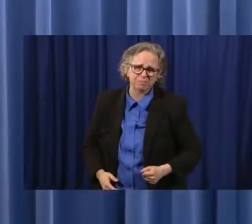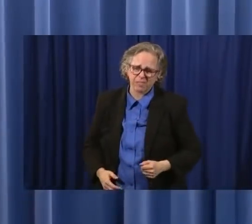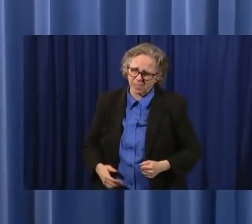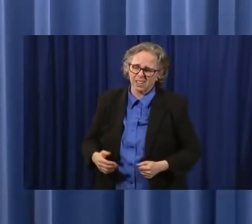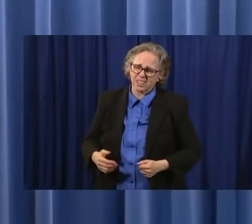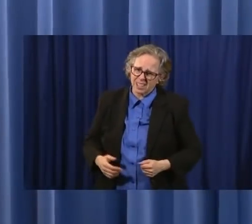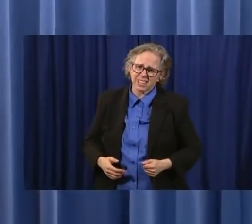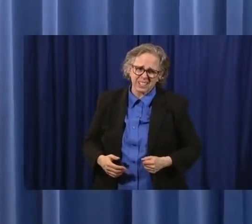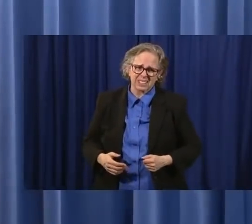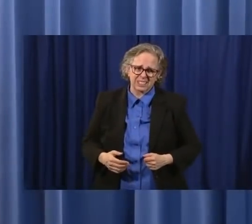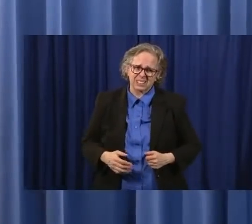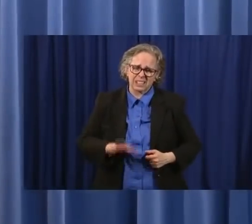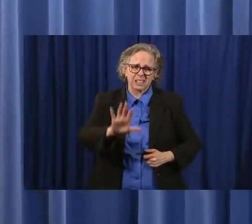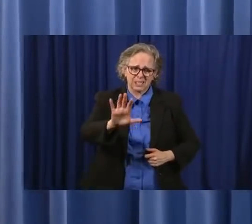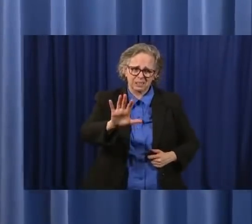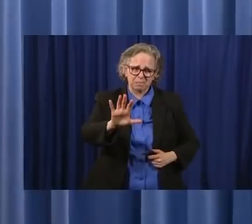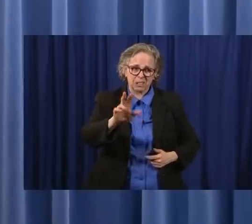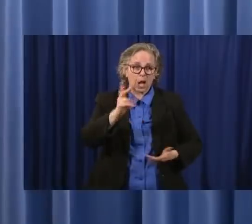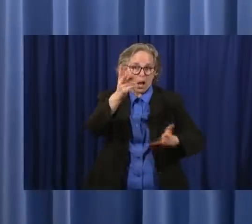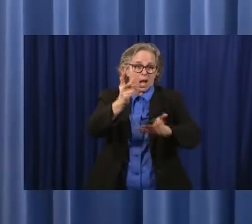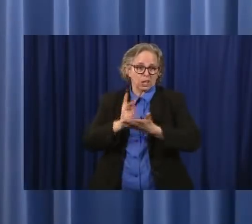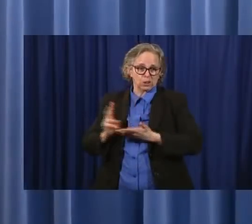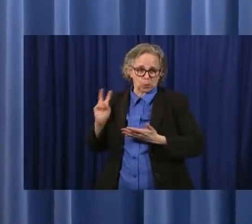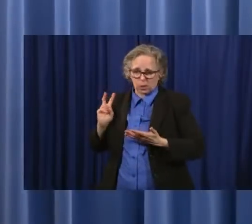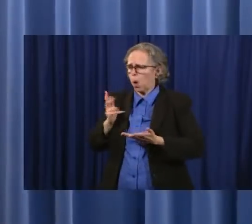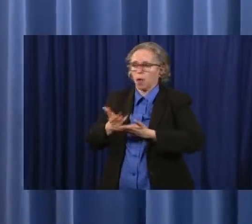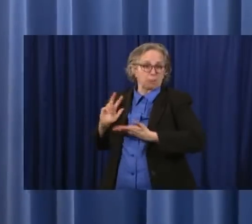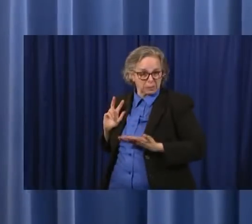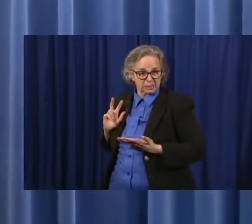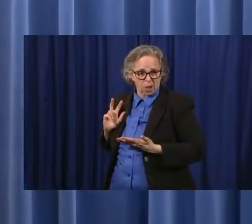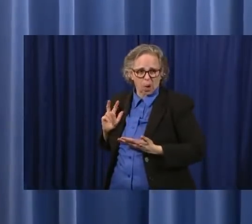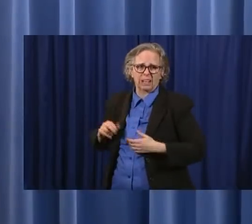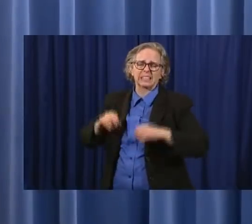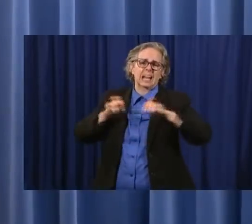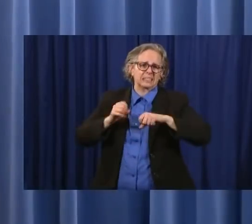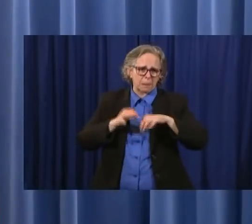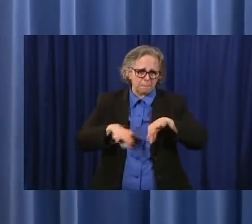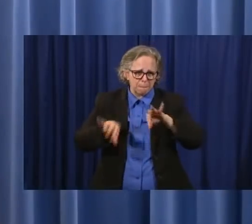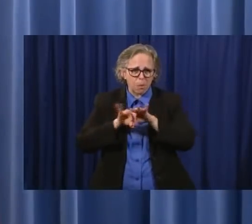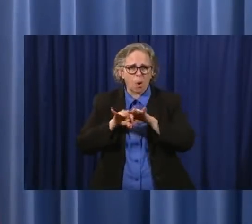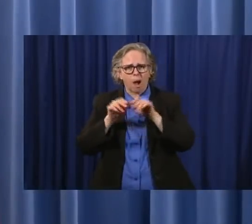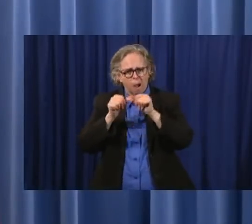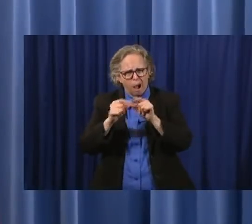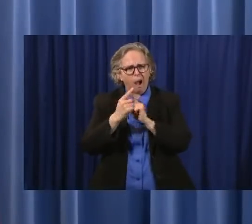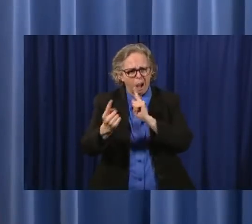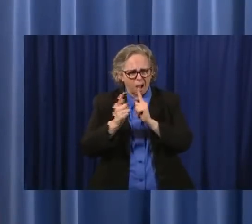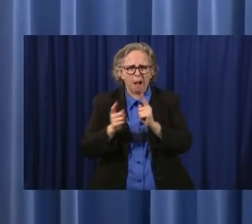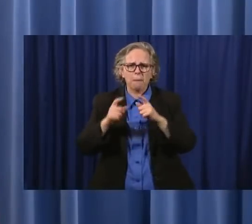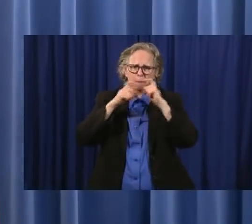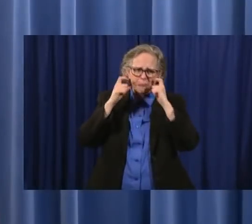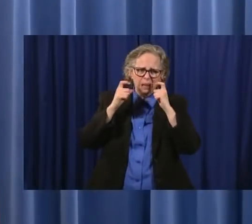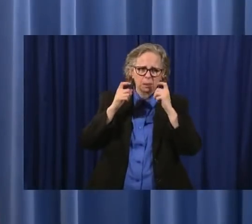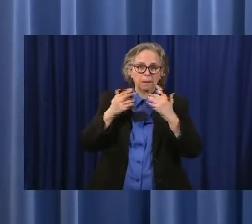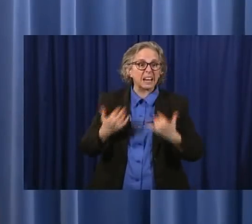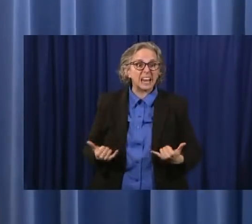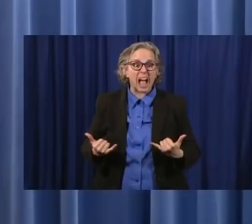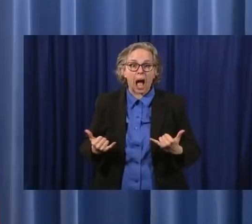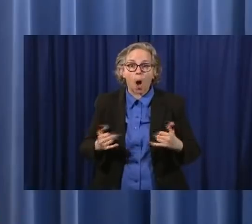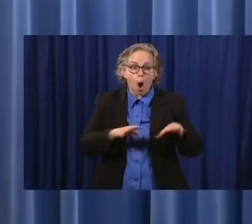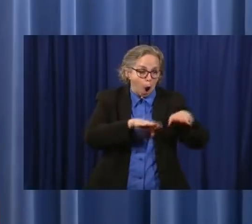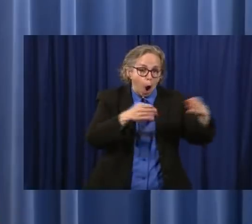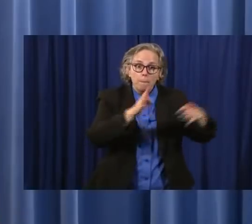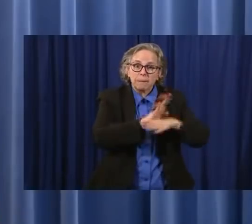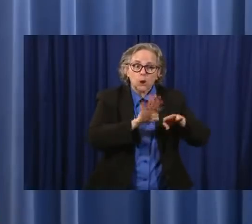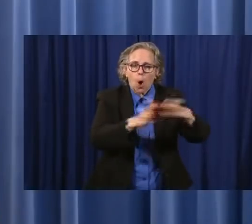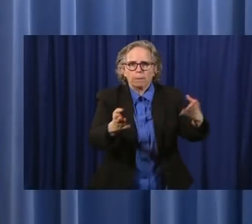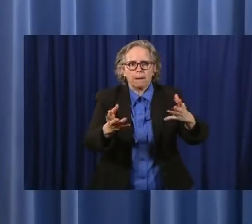today than it was 2 weeks ago or 3 weeks ago that we keep the distance and that we do all the things that the 11.7